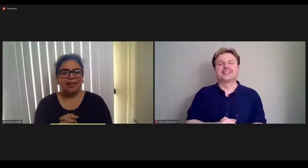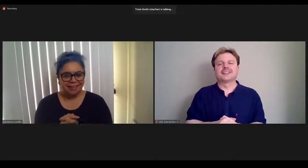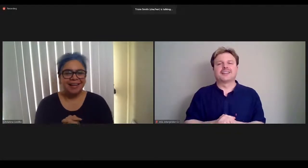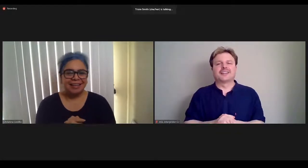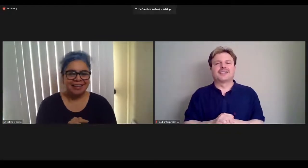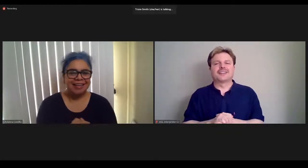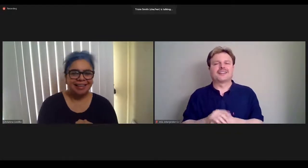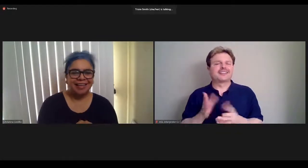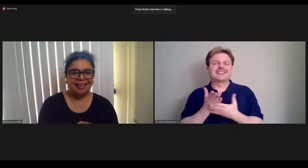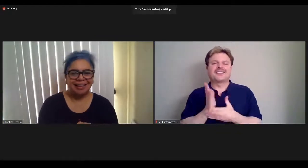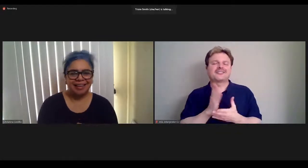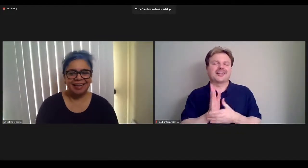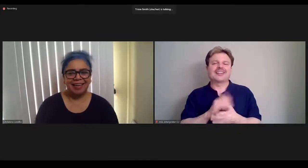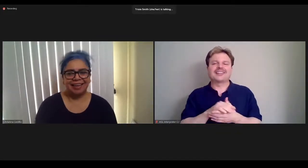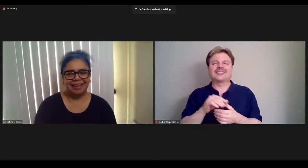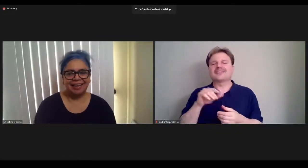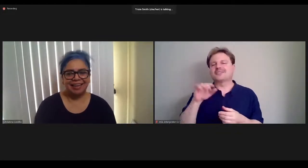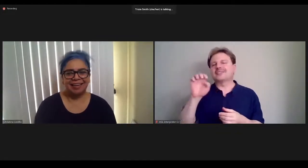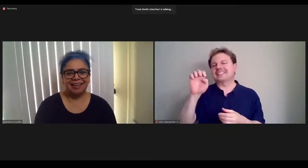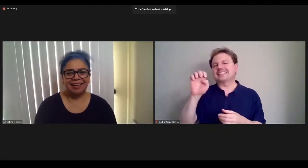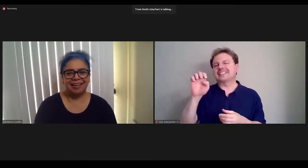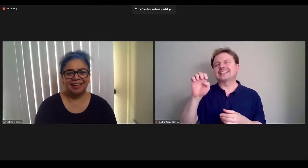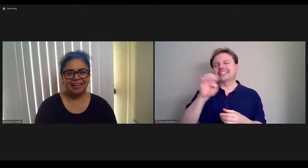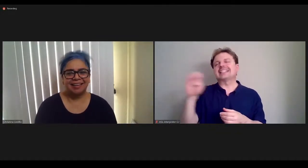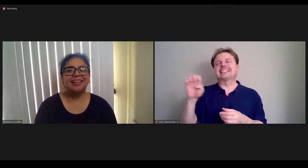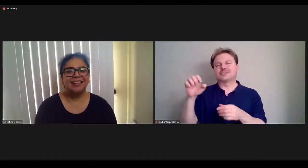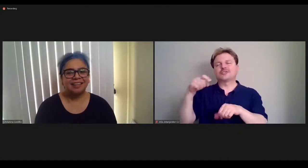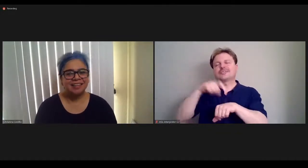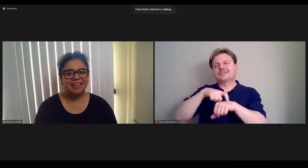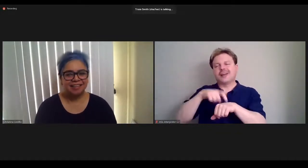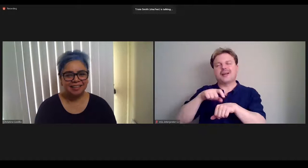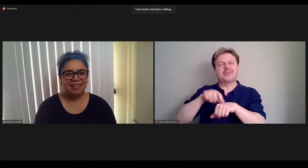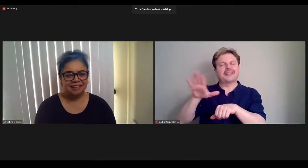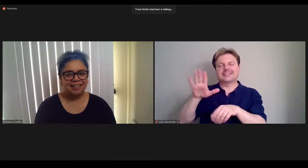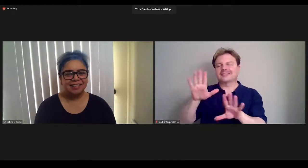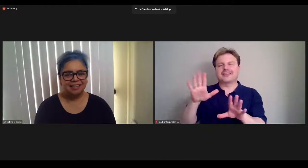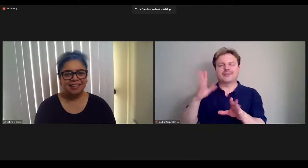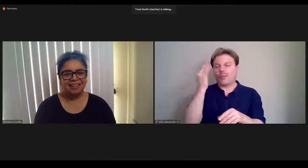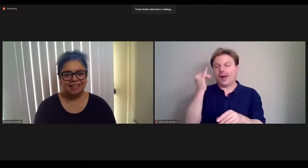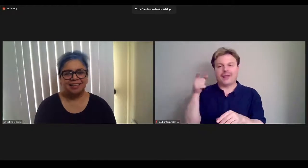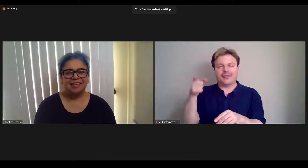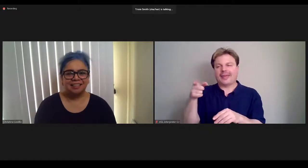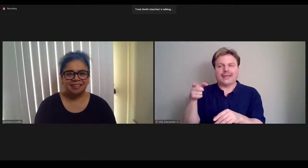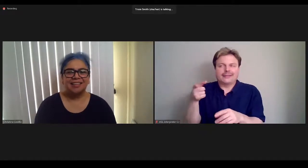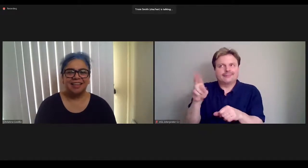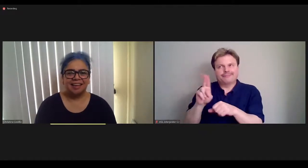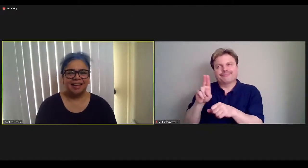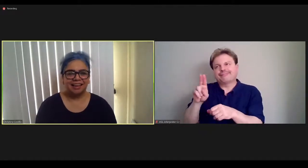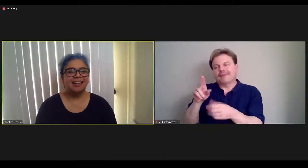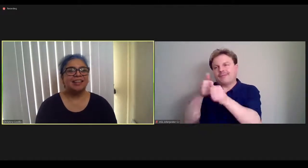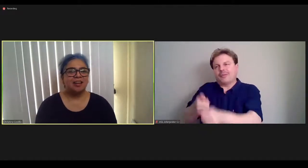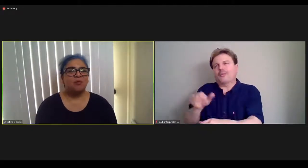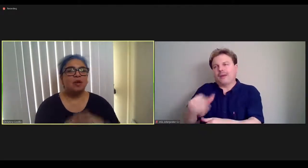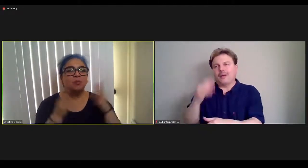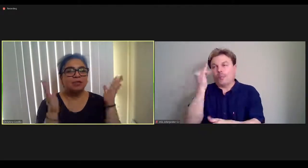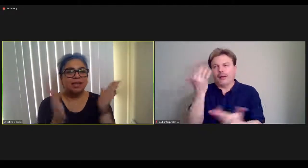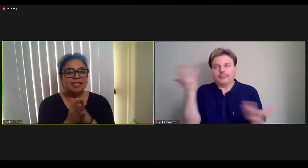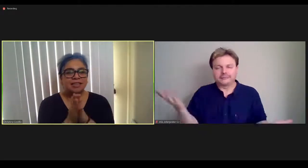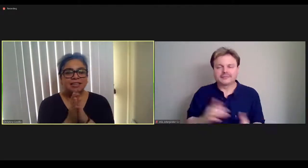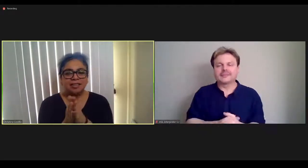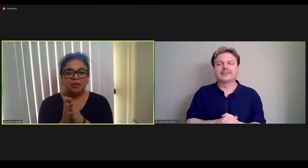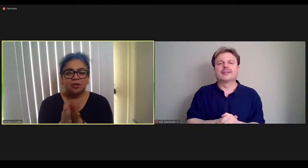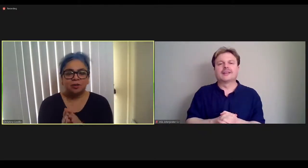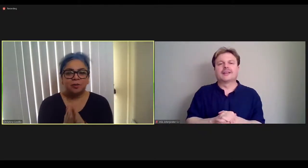But, conference is on EST because I don't know why, they just are. Yeah. Bueno,